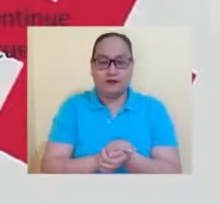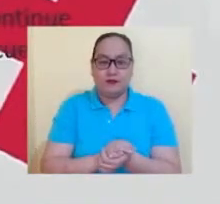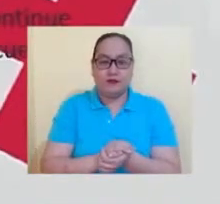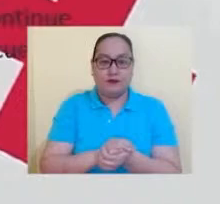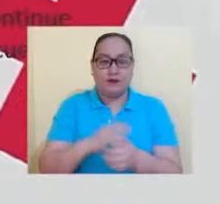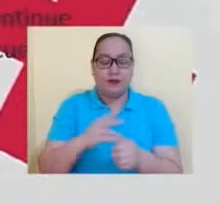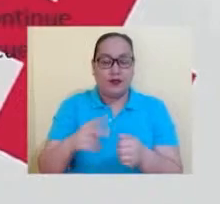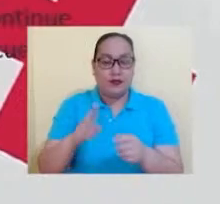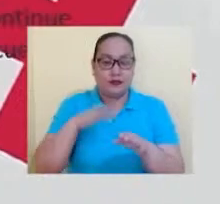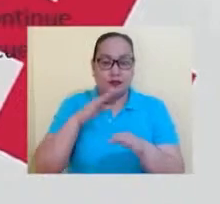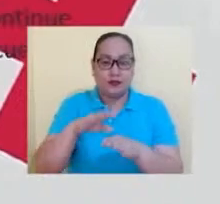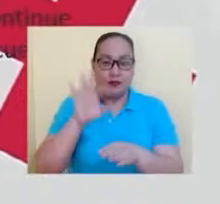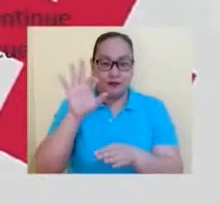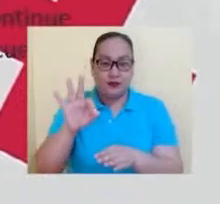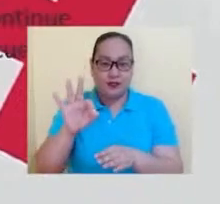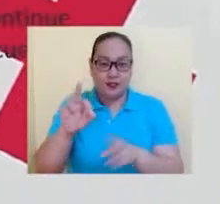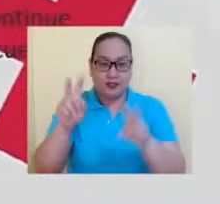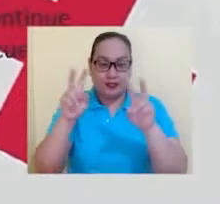survey.